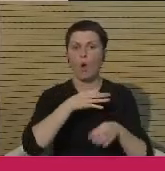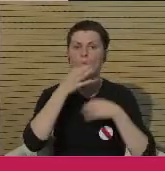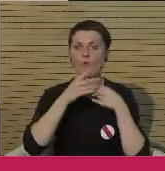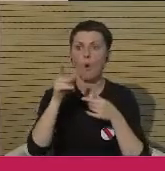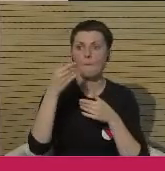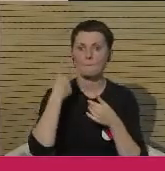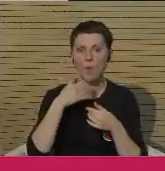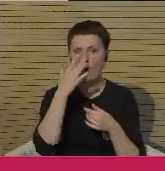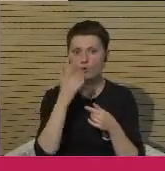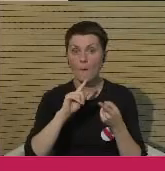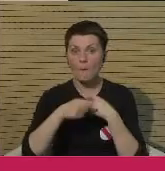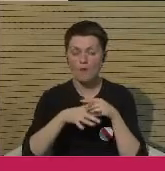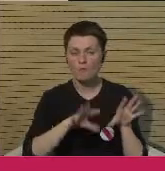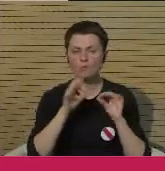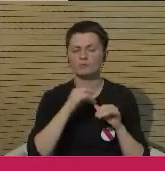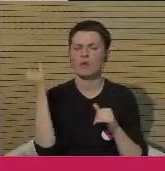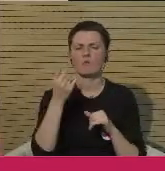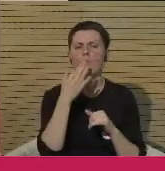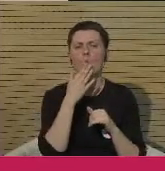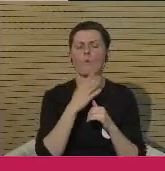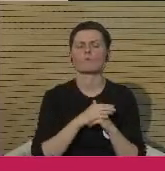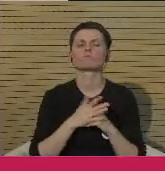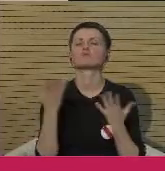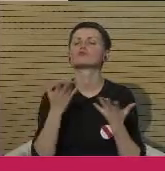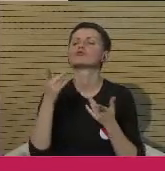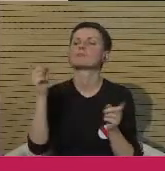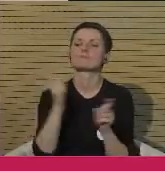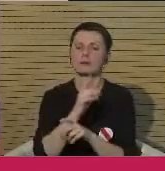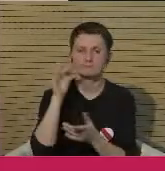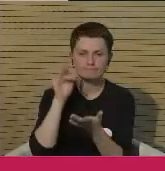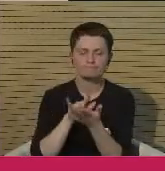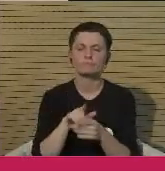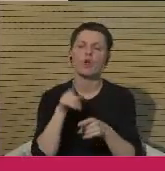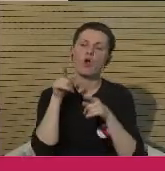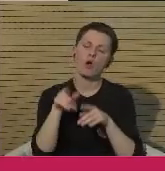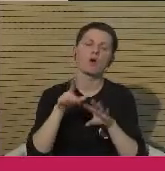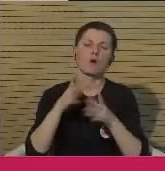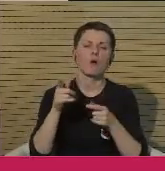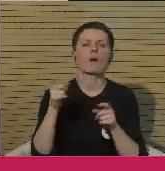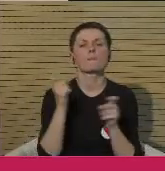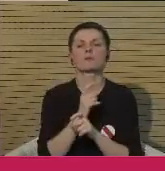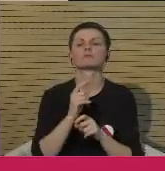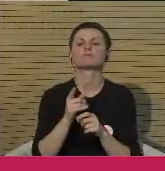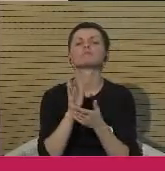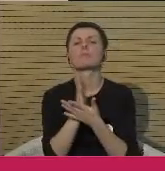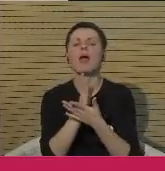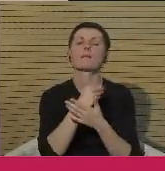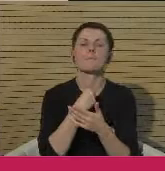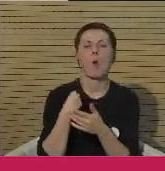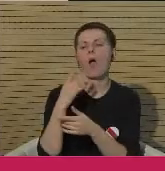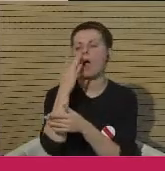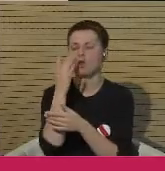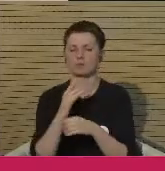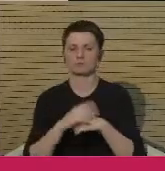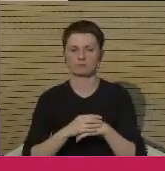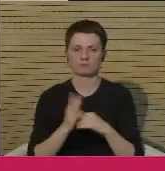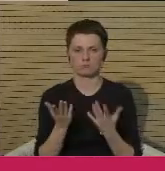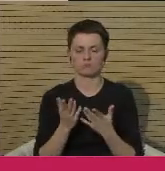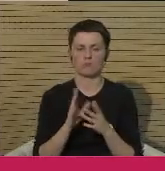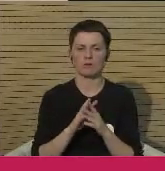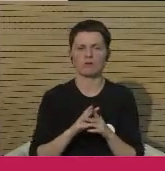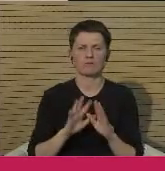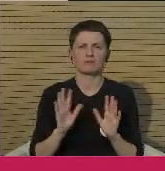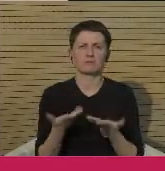when they started to talk about Belarus after elections, it was the first time they really started